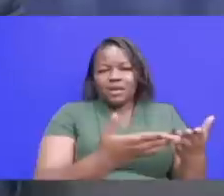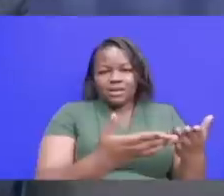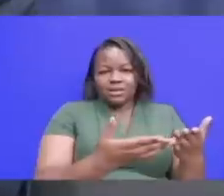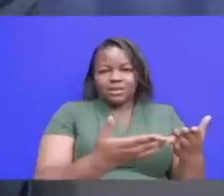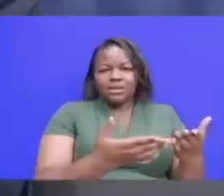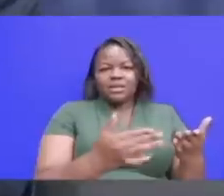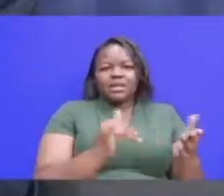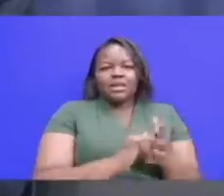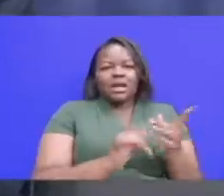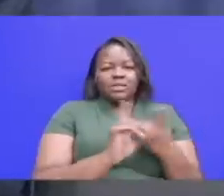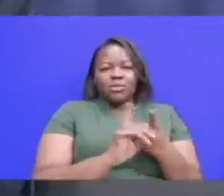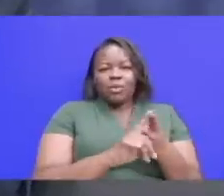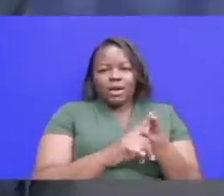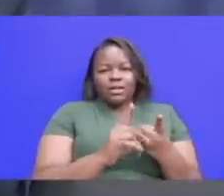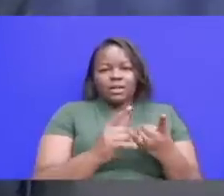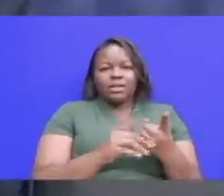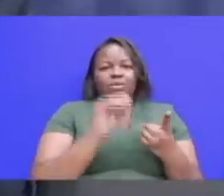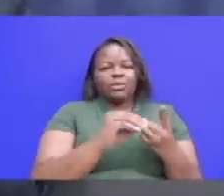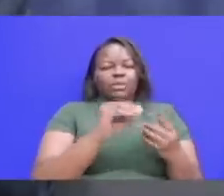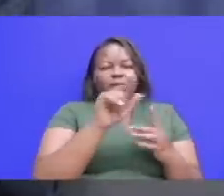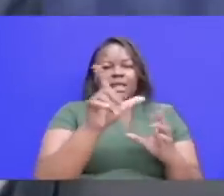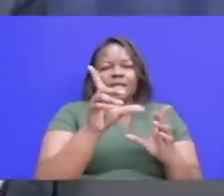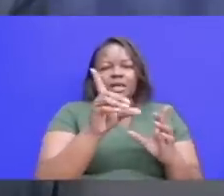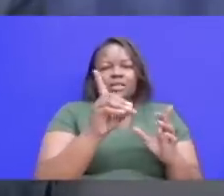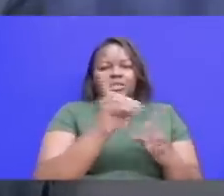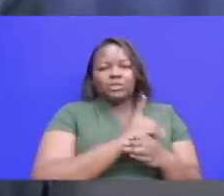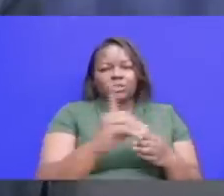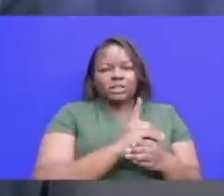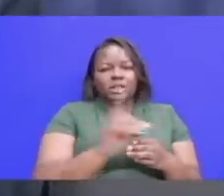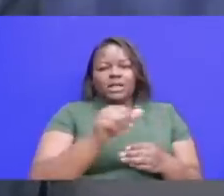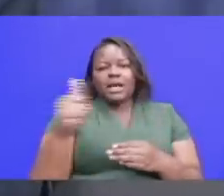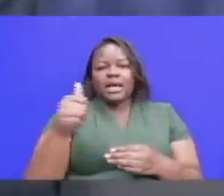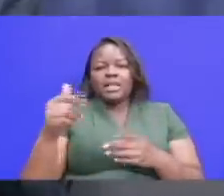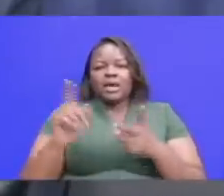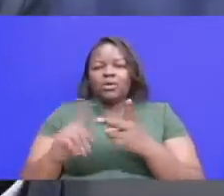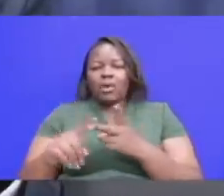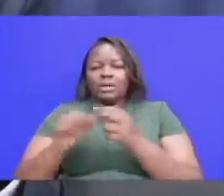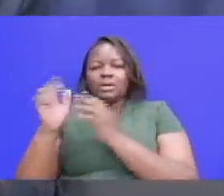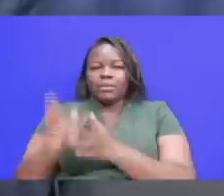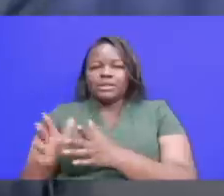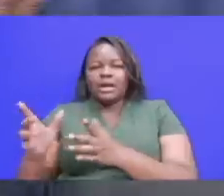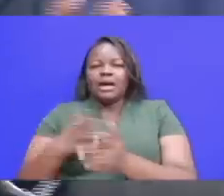released, one will be reinstated to the duty, the and another one, that is the butler. Yes. While the baker